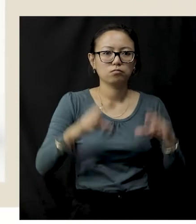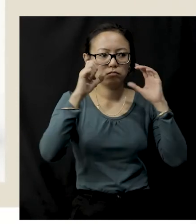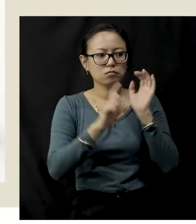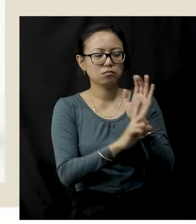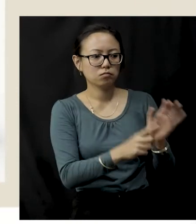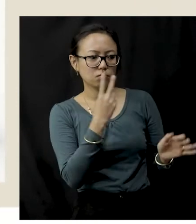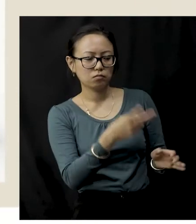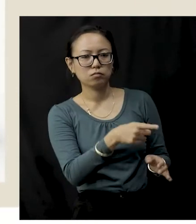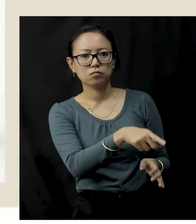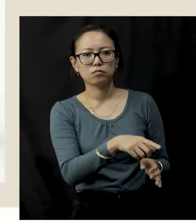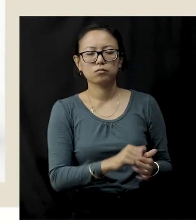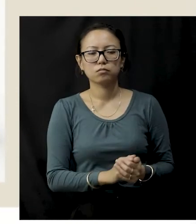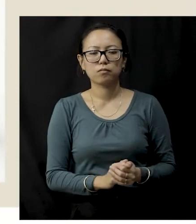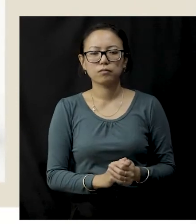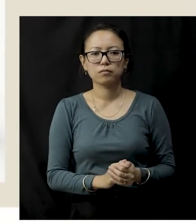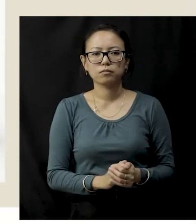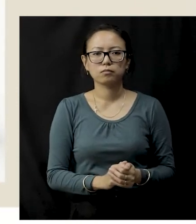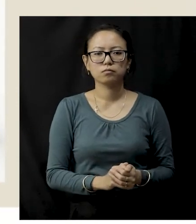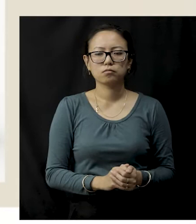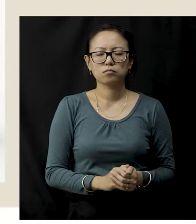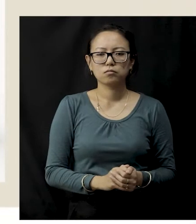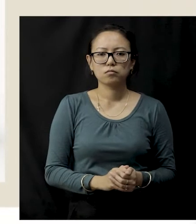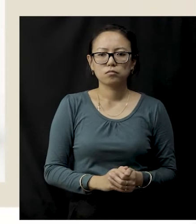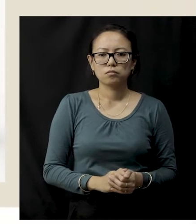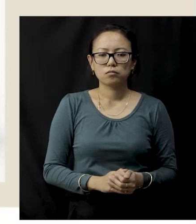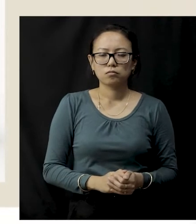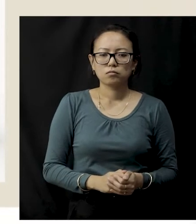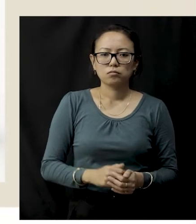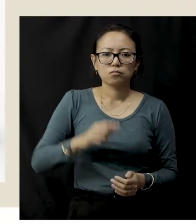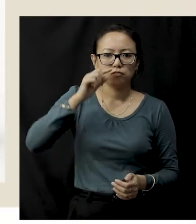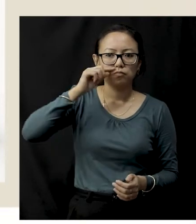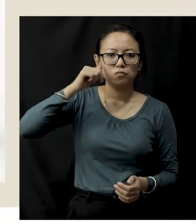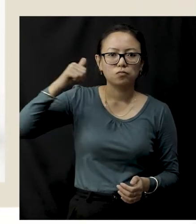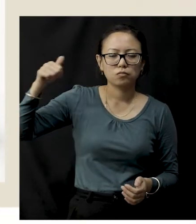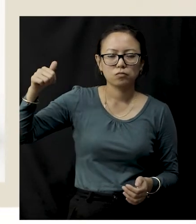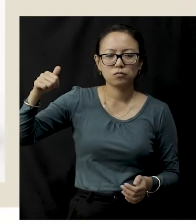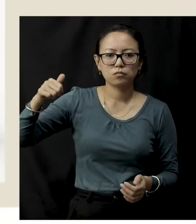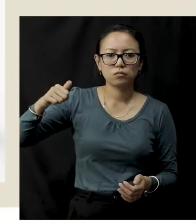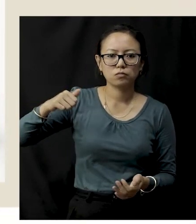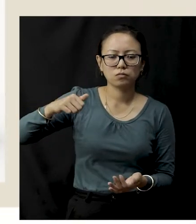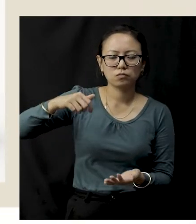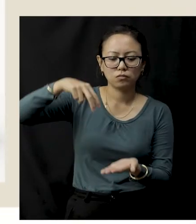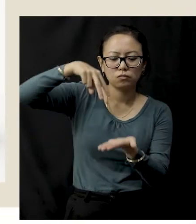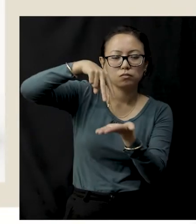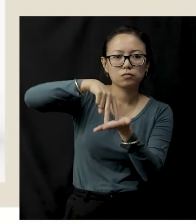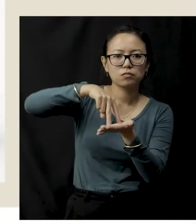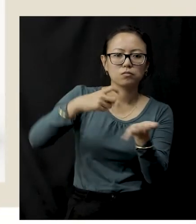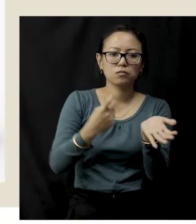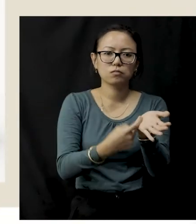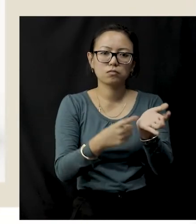to stand on top of that raft and he could travel on water, okay? So